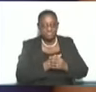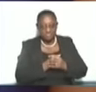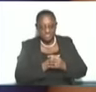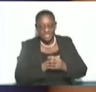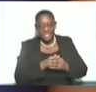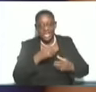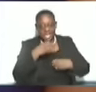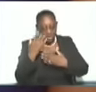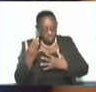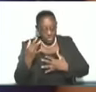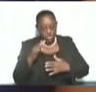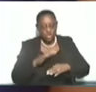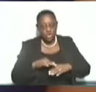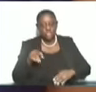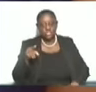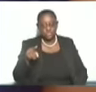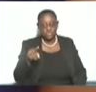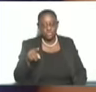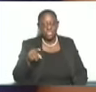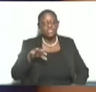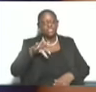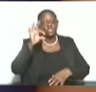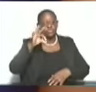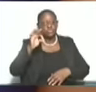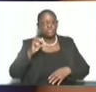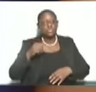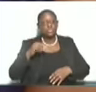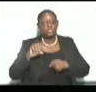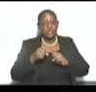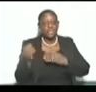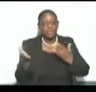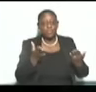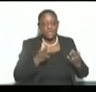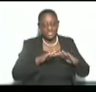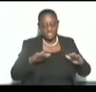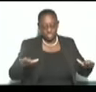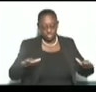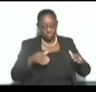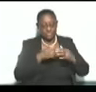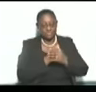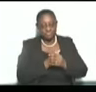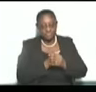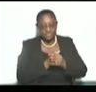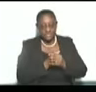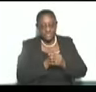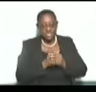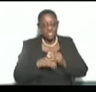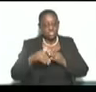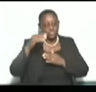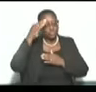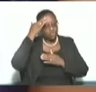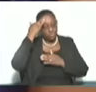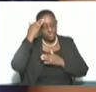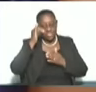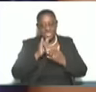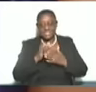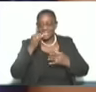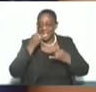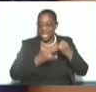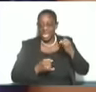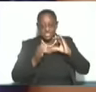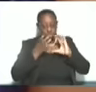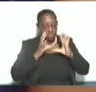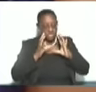I said, I'm waiting on you to pick a date so I could come and bring the kids. So, like, to know that's the last conversation I